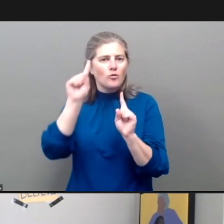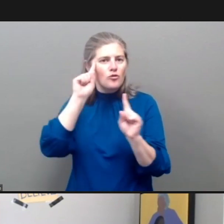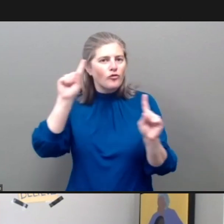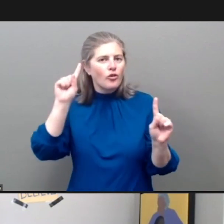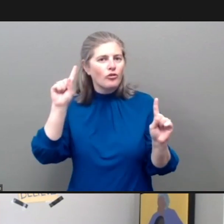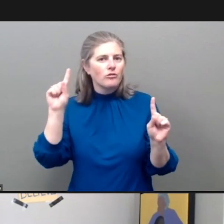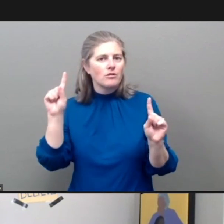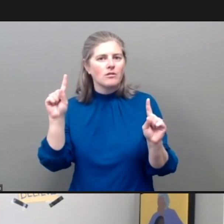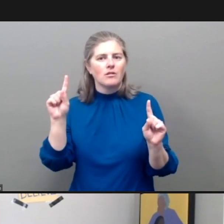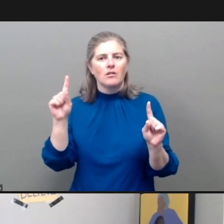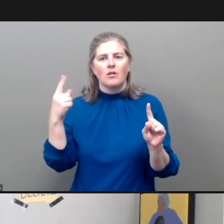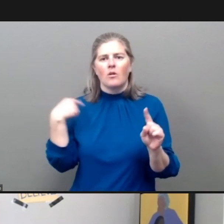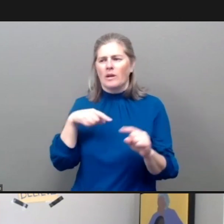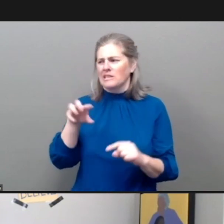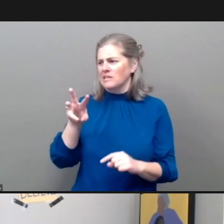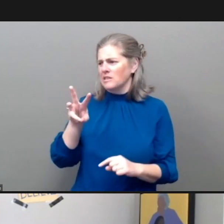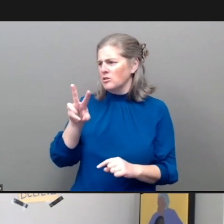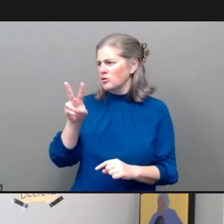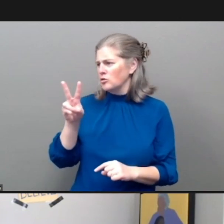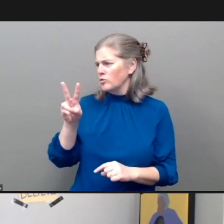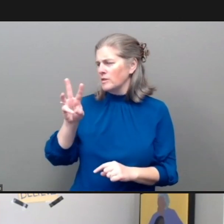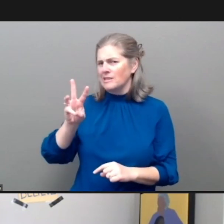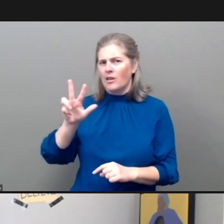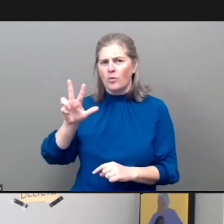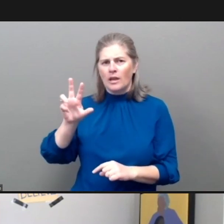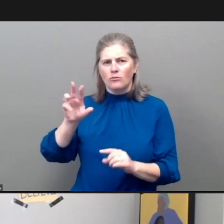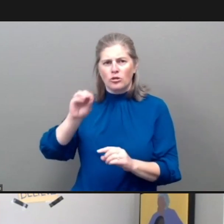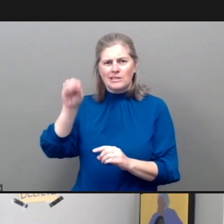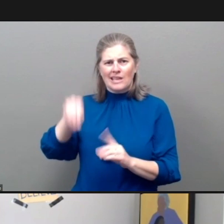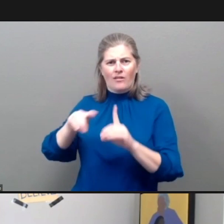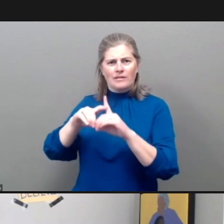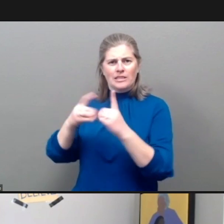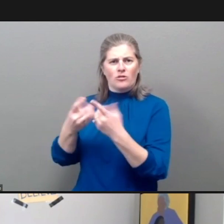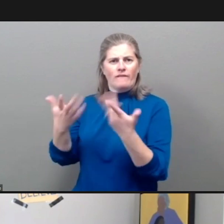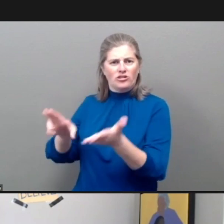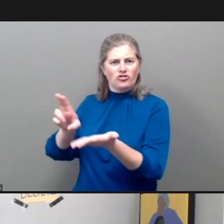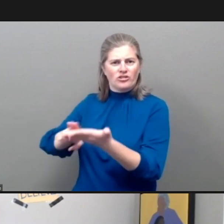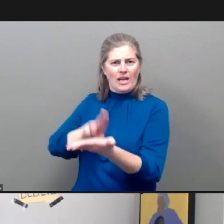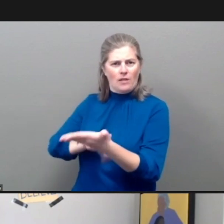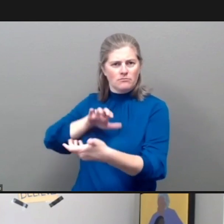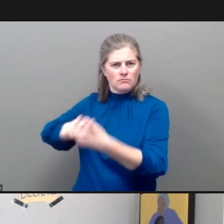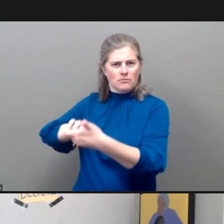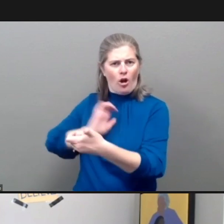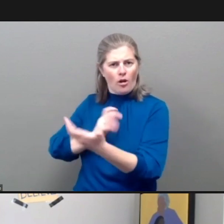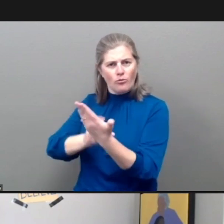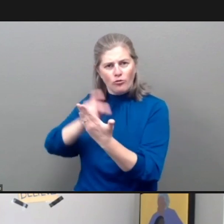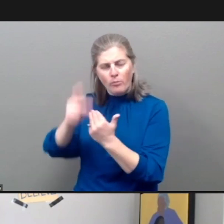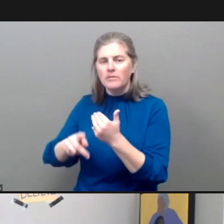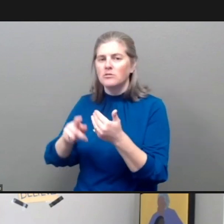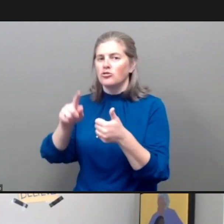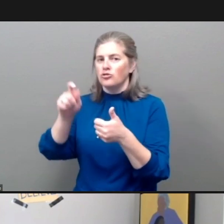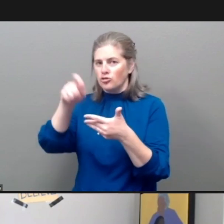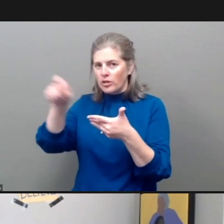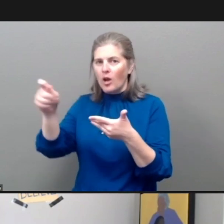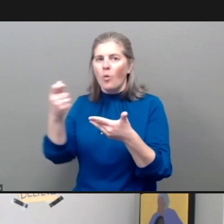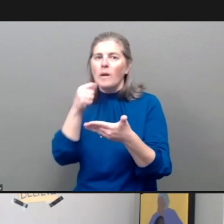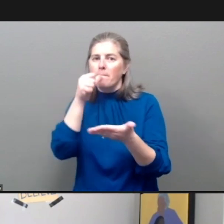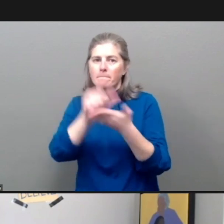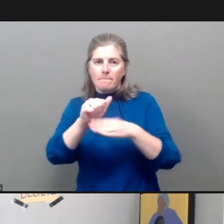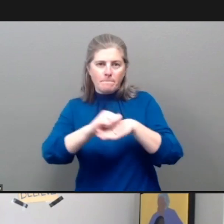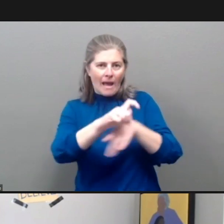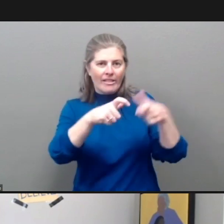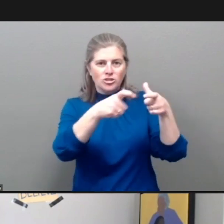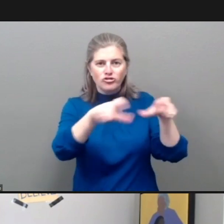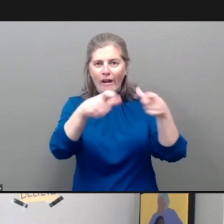think 63% of districts already signed up. So that's the first step. I believe checks have gone out, and